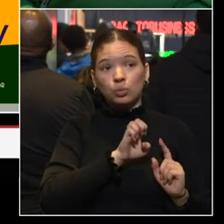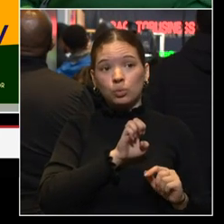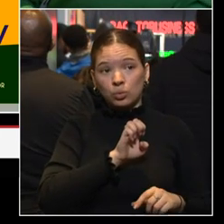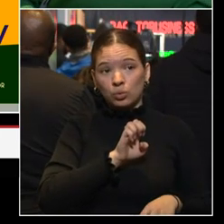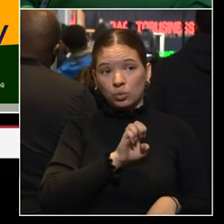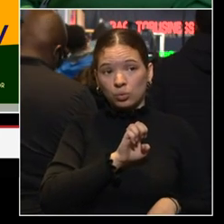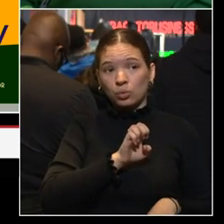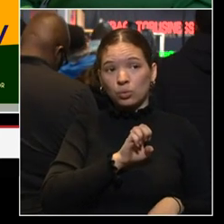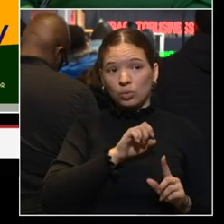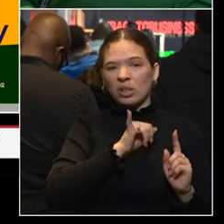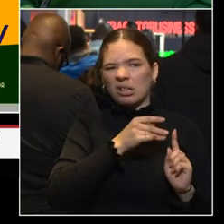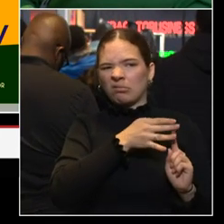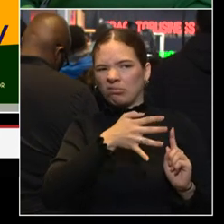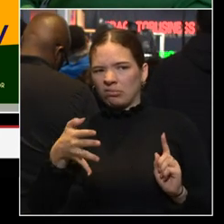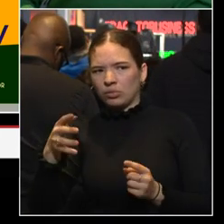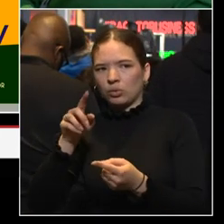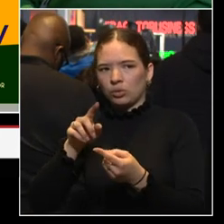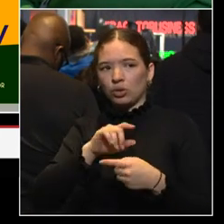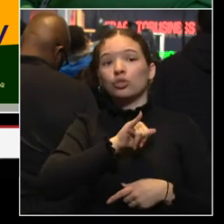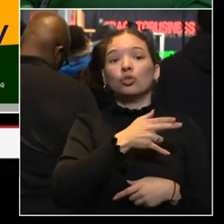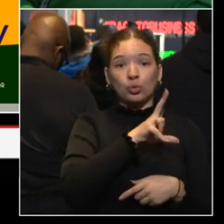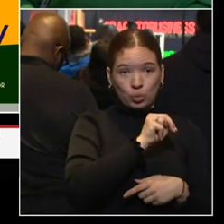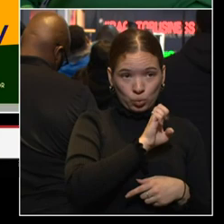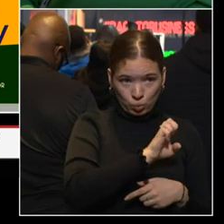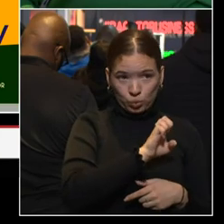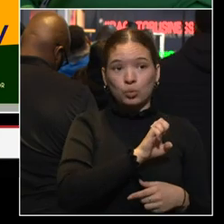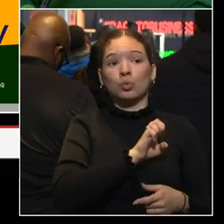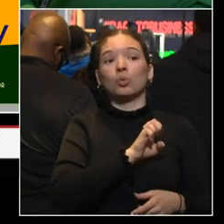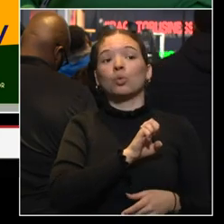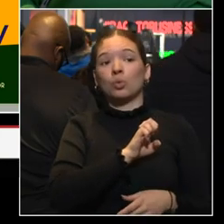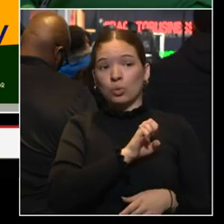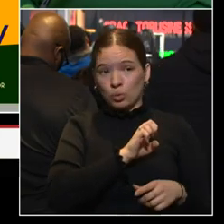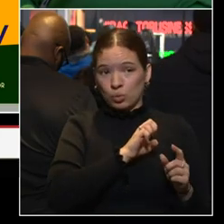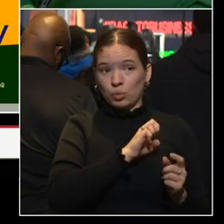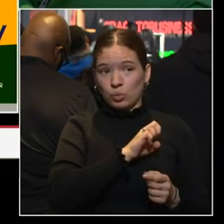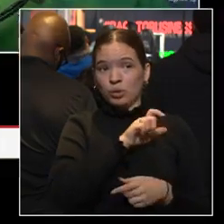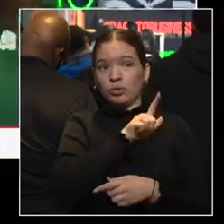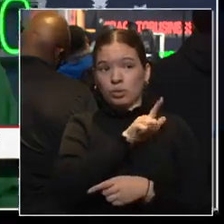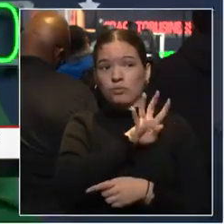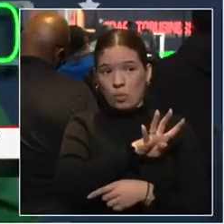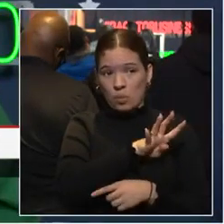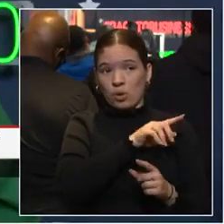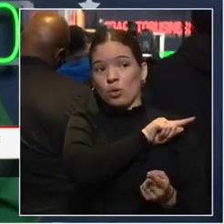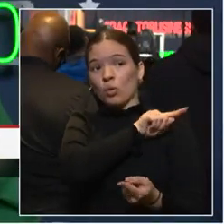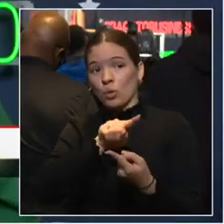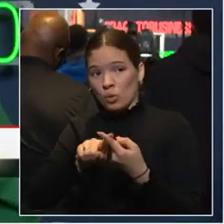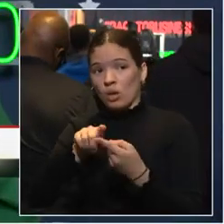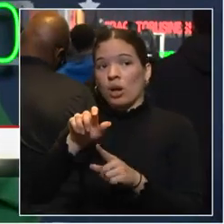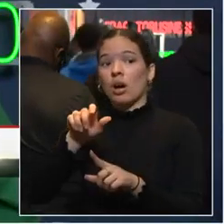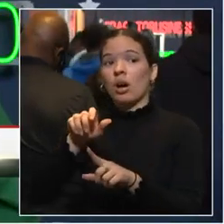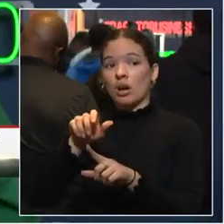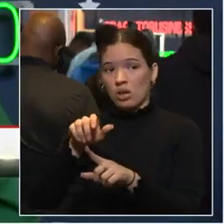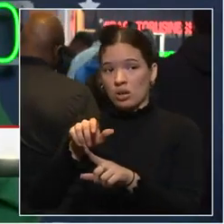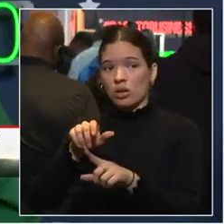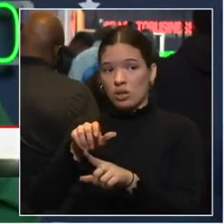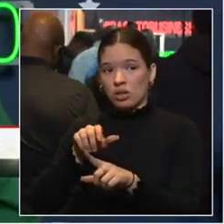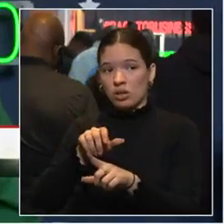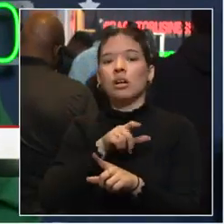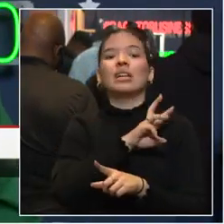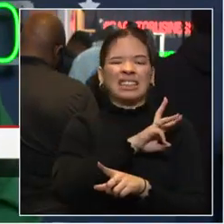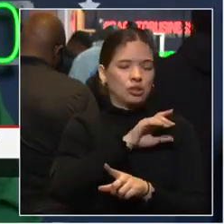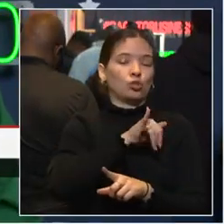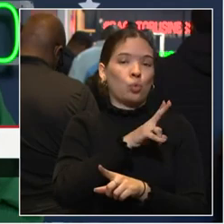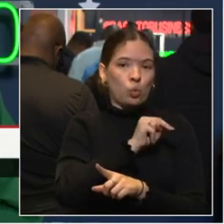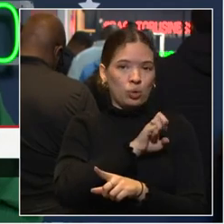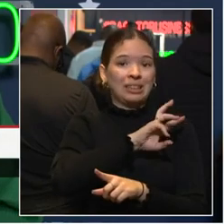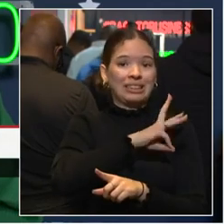want as many young people to apply, but most importantly, we want as many young people as possible to work. All right, folks, so we know what we have to